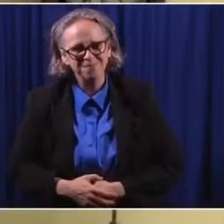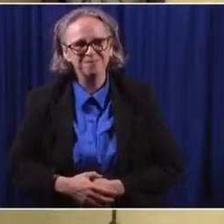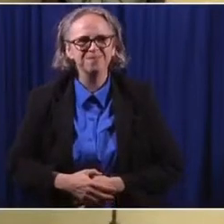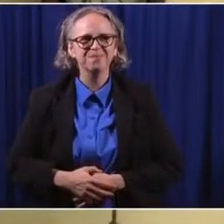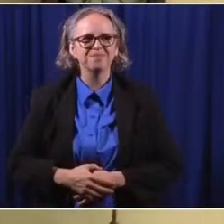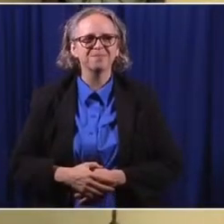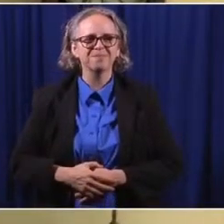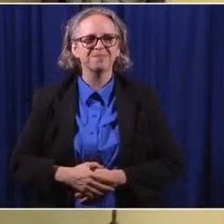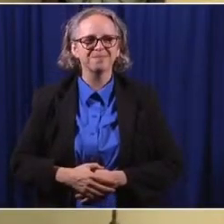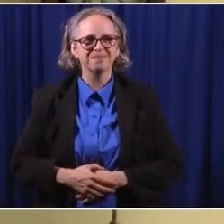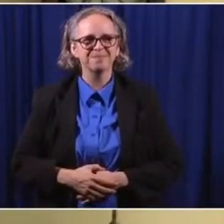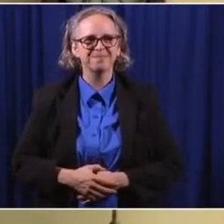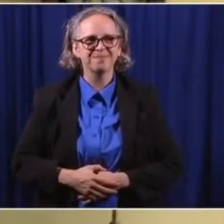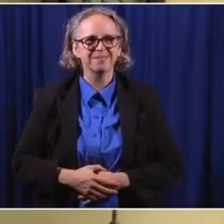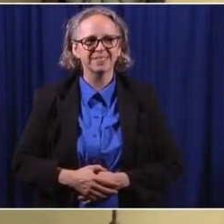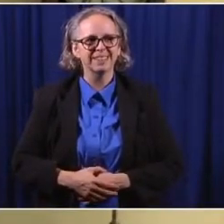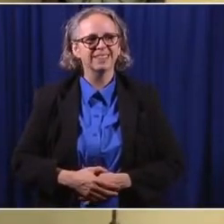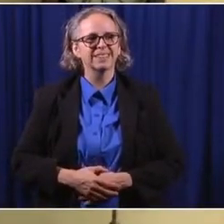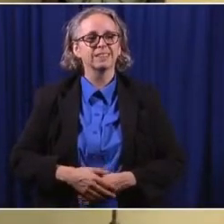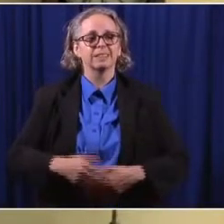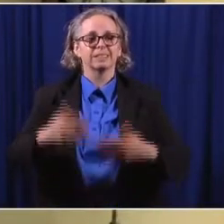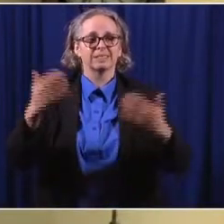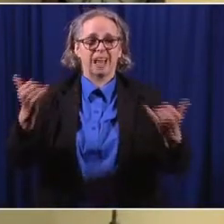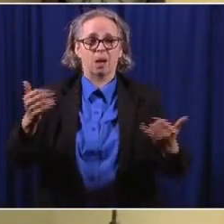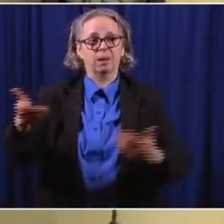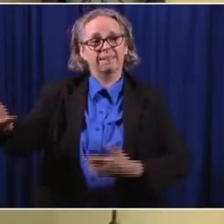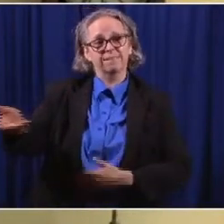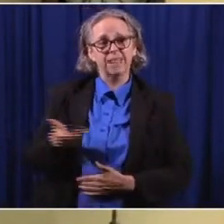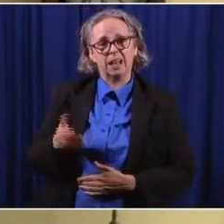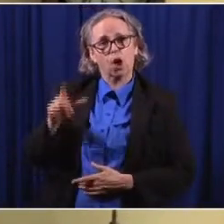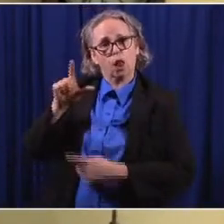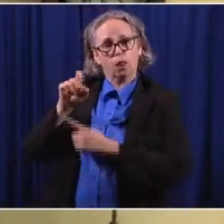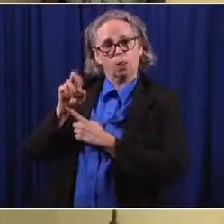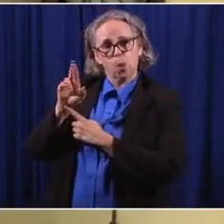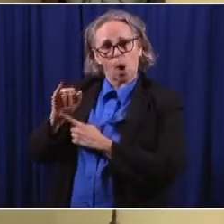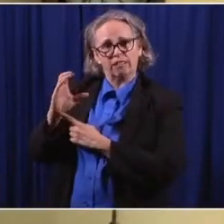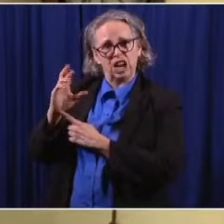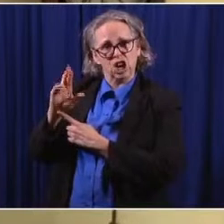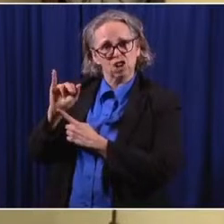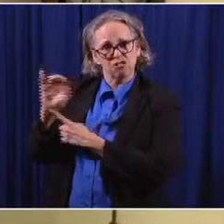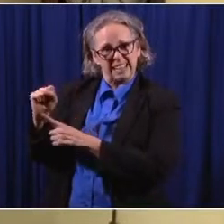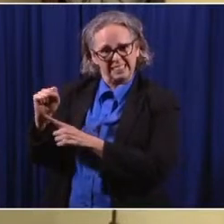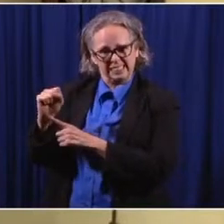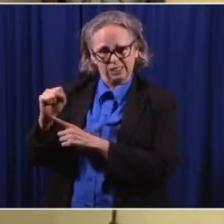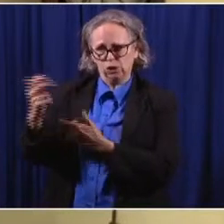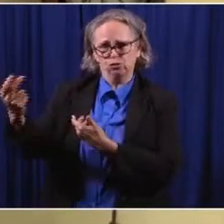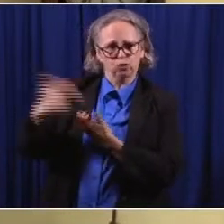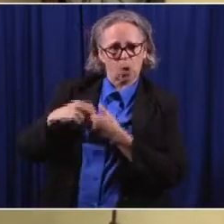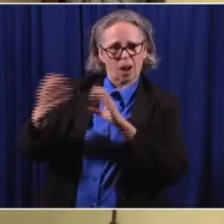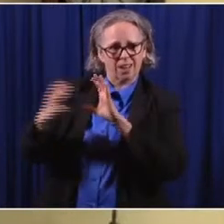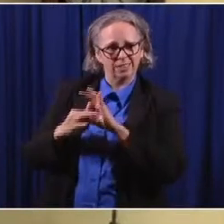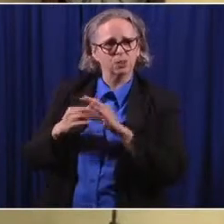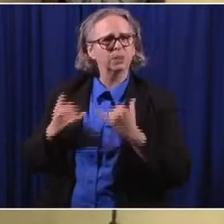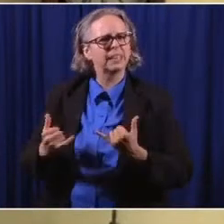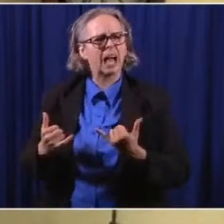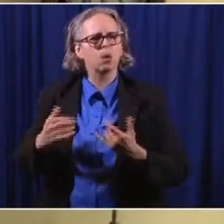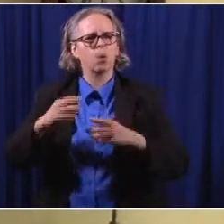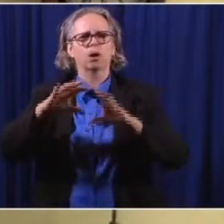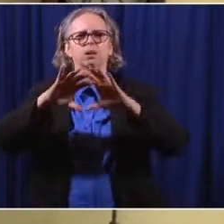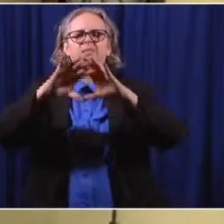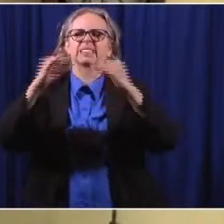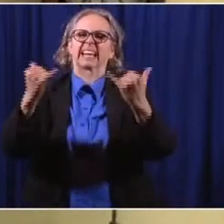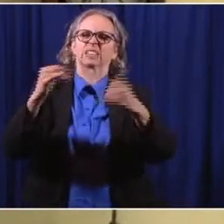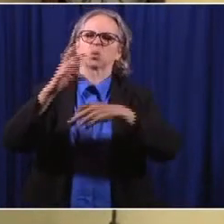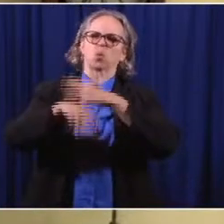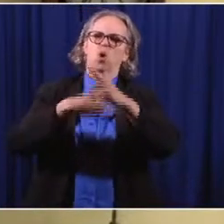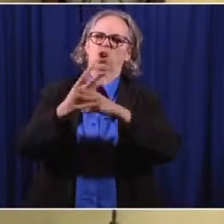We were going to hear from Lori Chris. I just want to say that today is World Suicide Prevention Day.